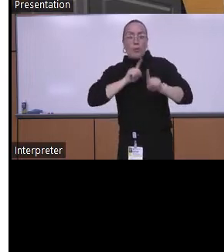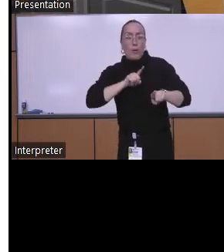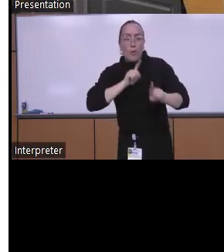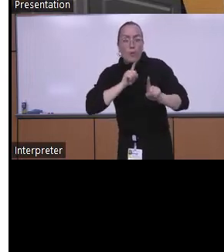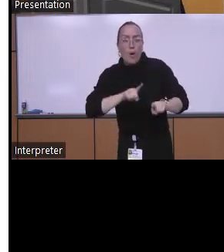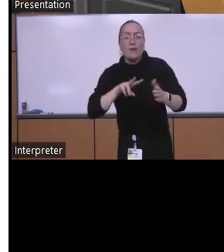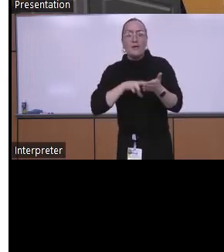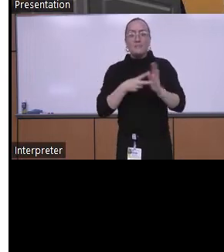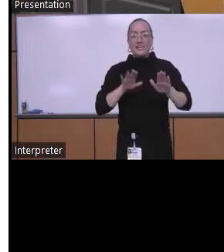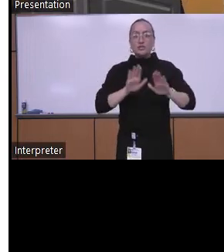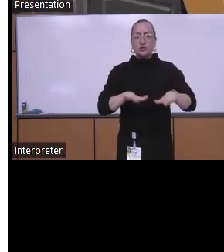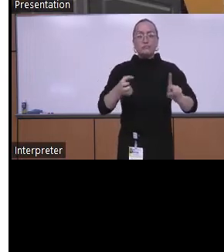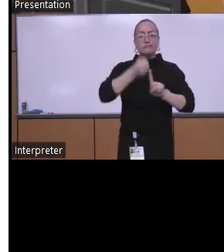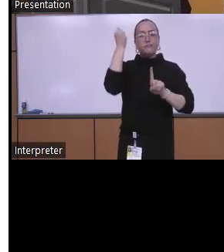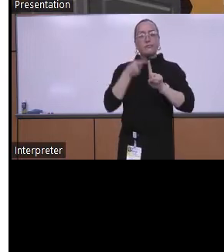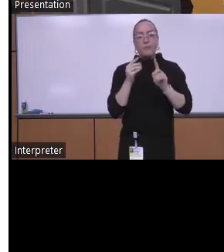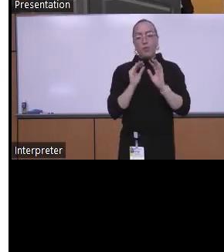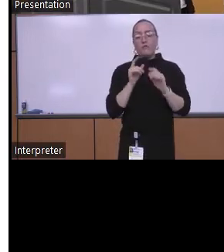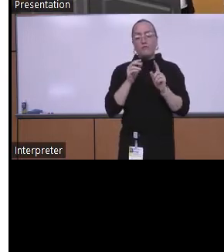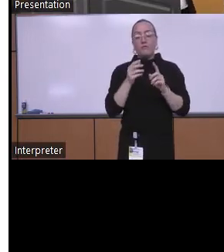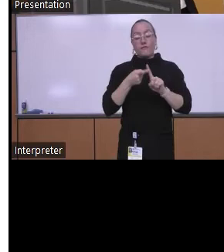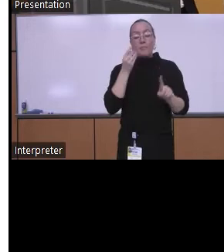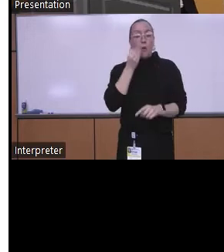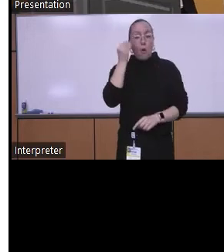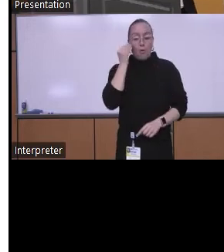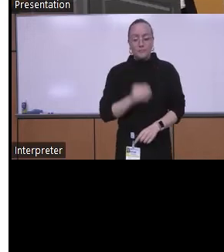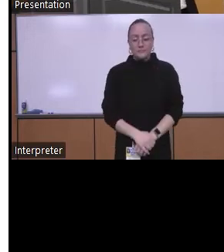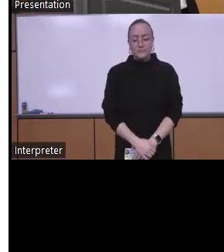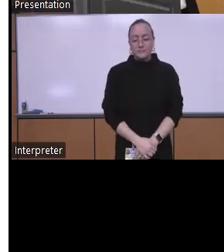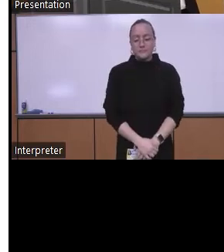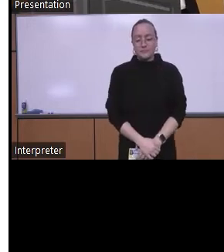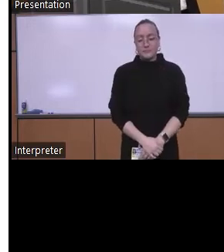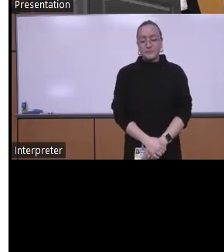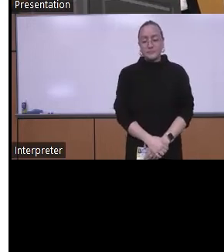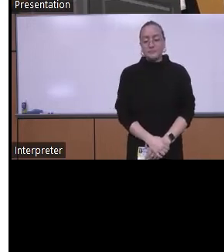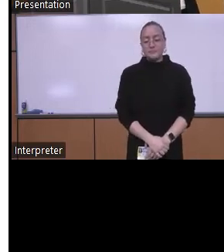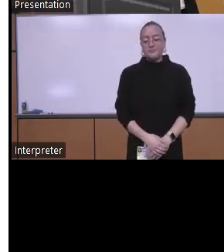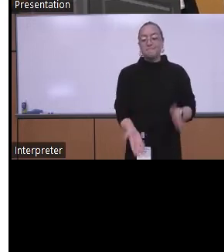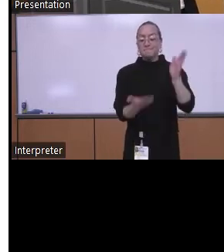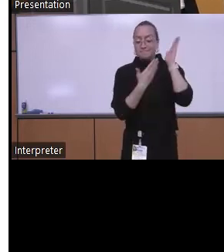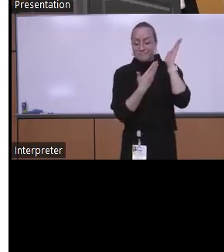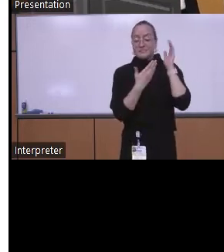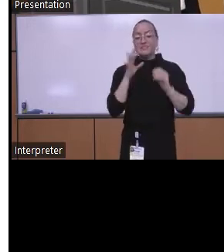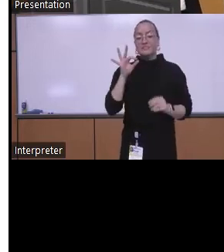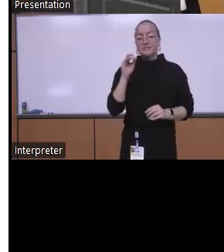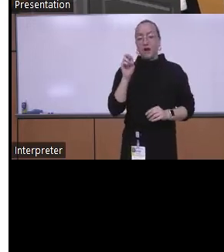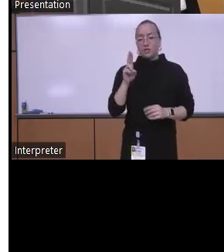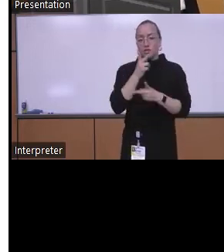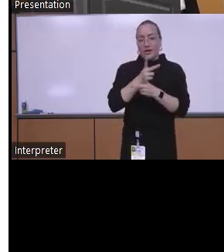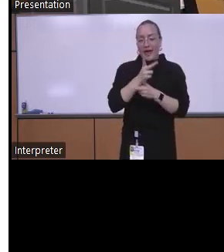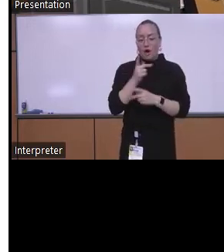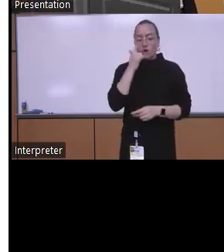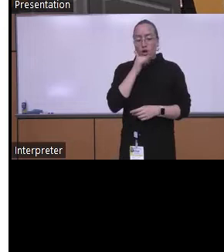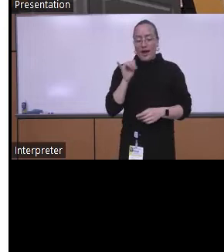number of kids are being removed from their home. In 1962, 272,000 children were in foster care in the United States at a rate of 3.9 per